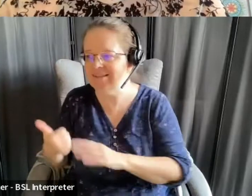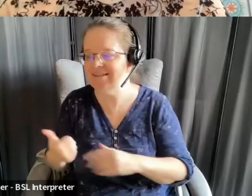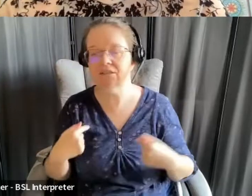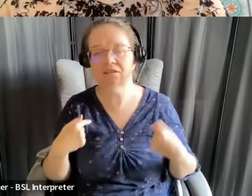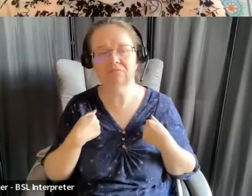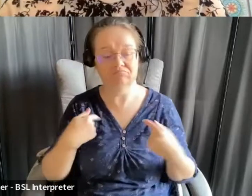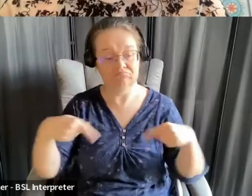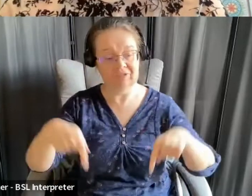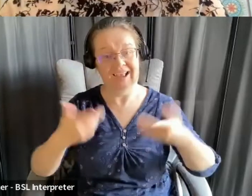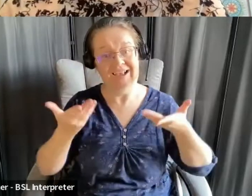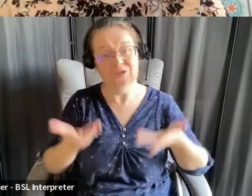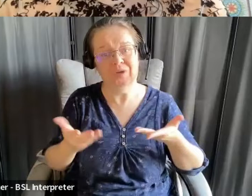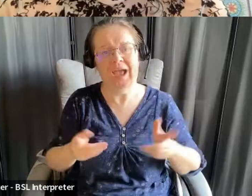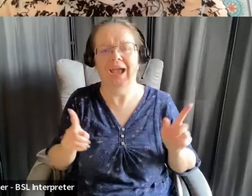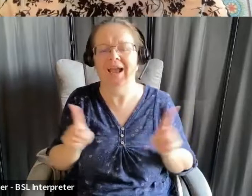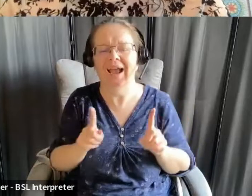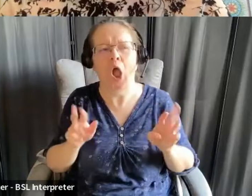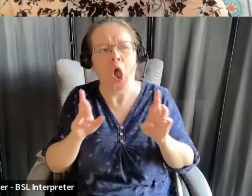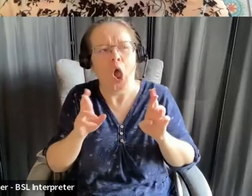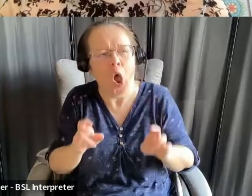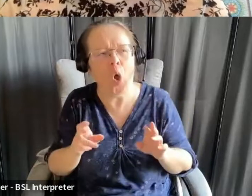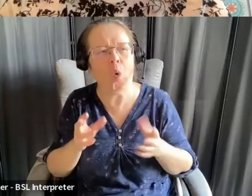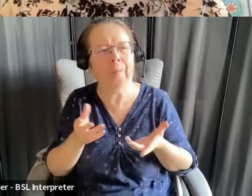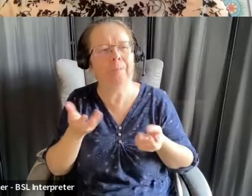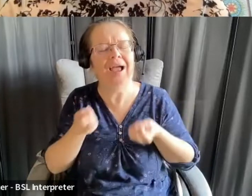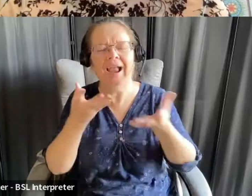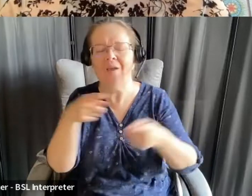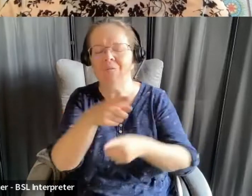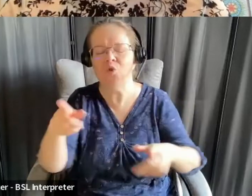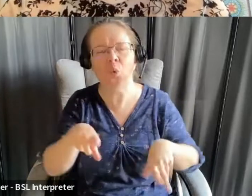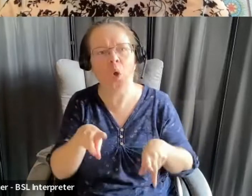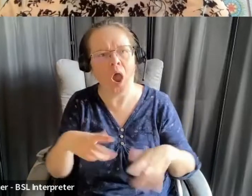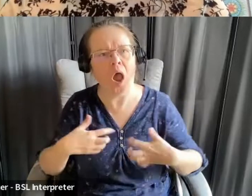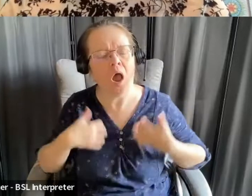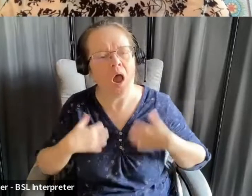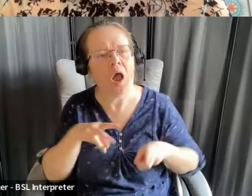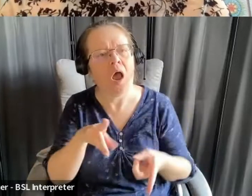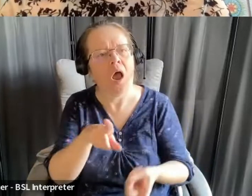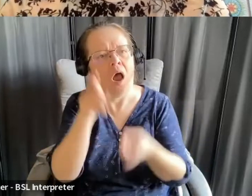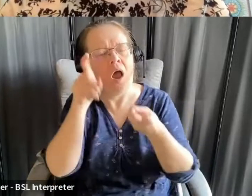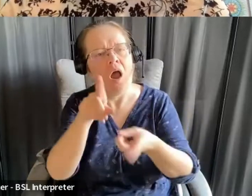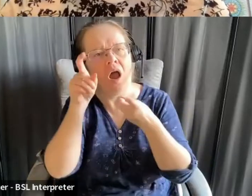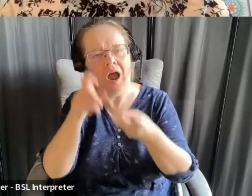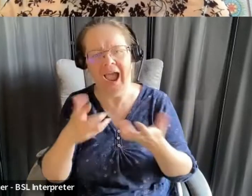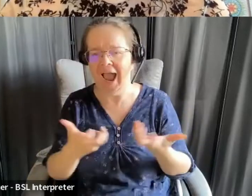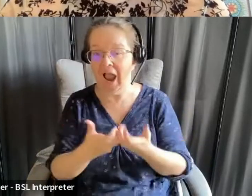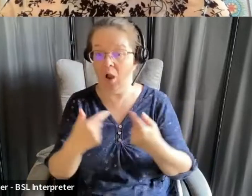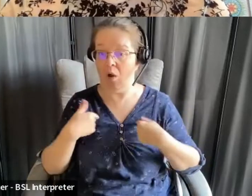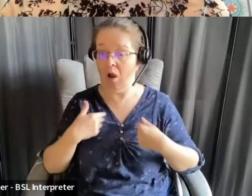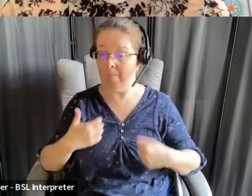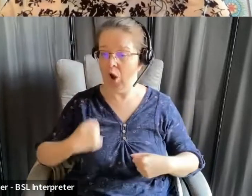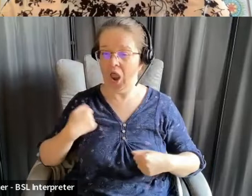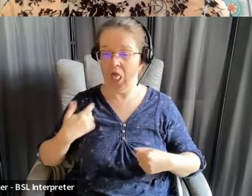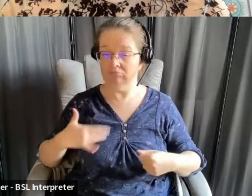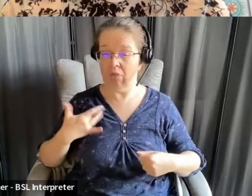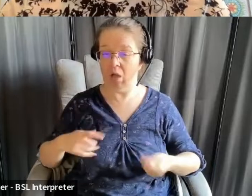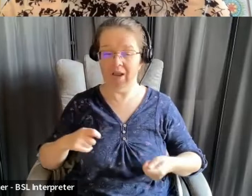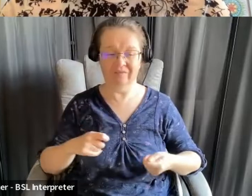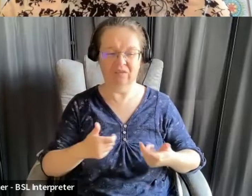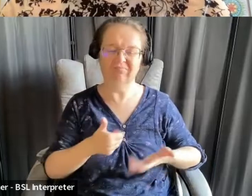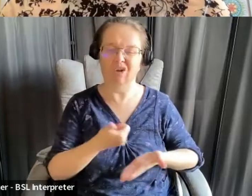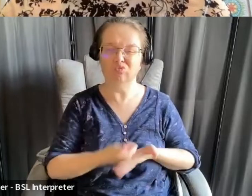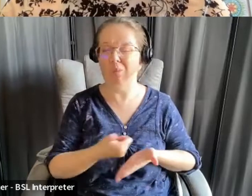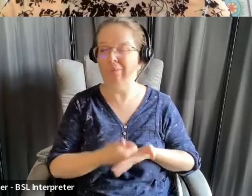here today to hopefully help give you some inspiration how I changed my life from the